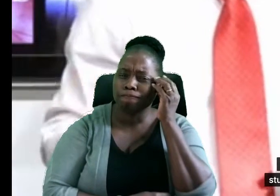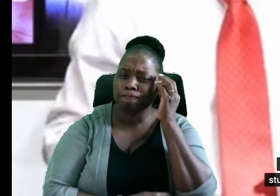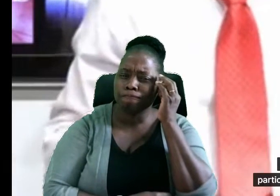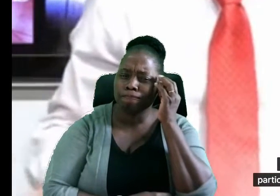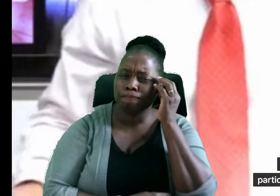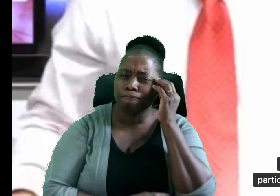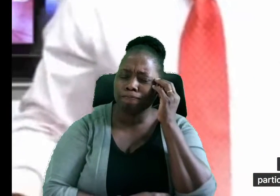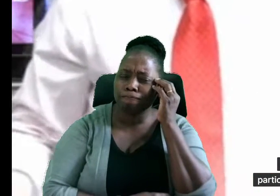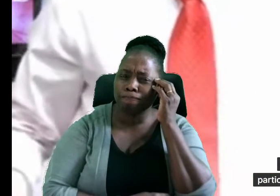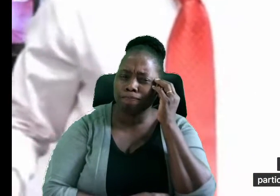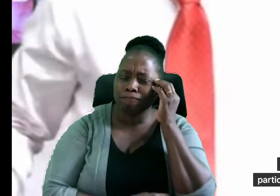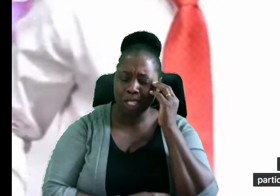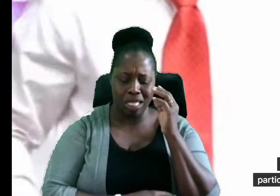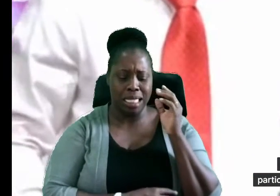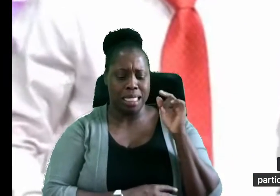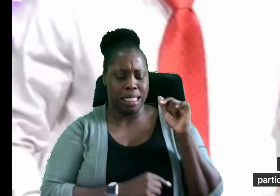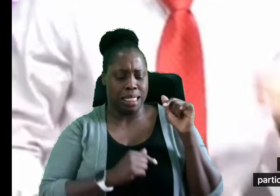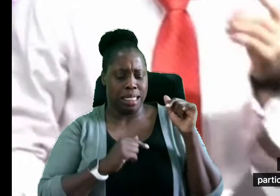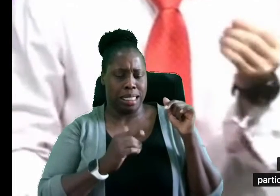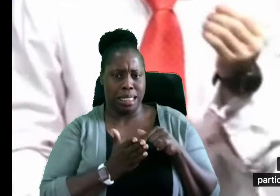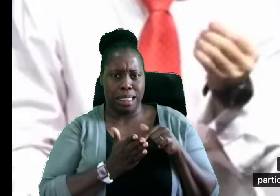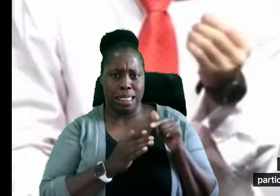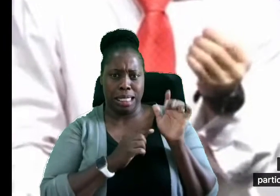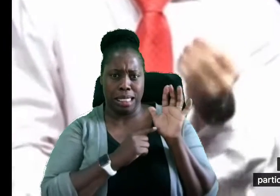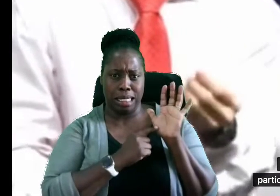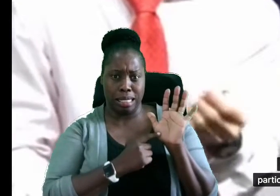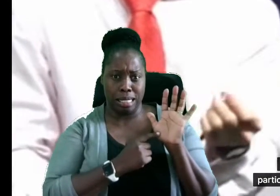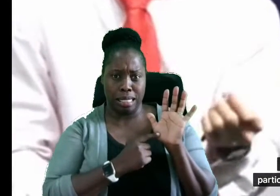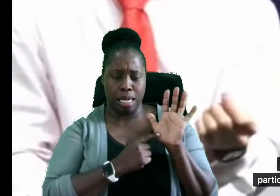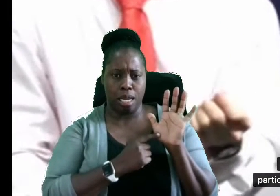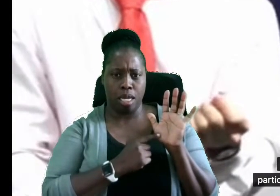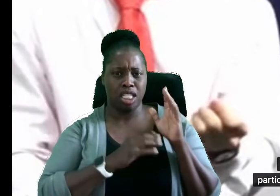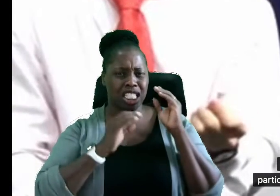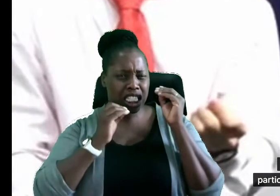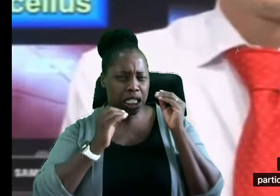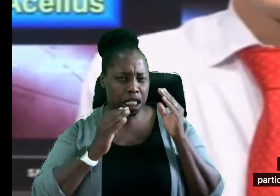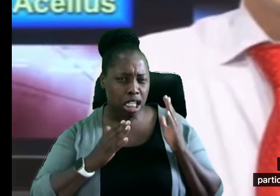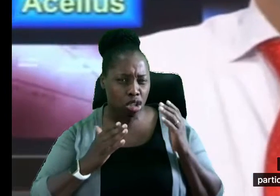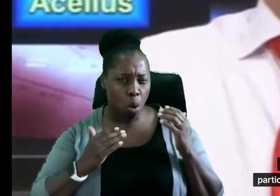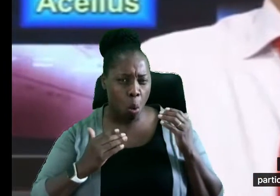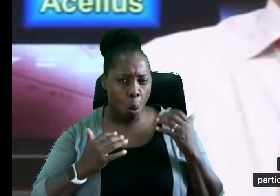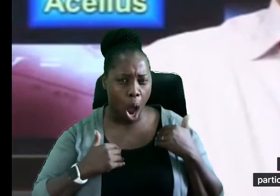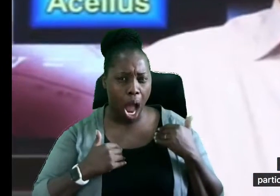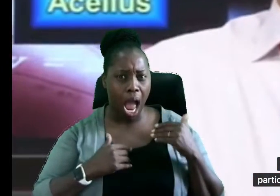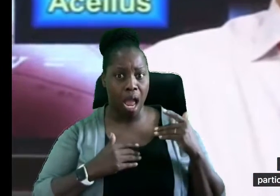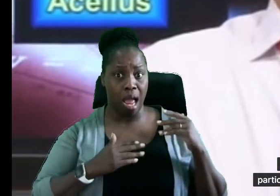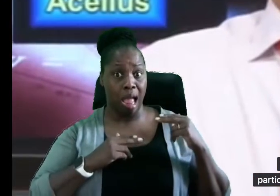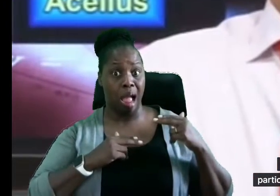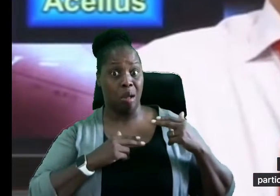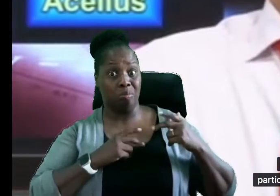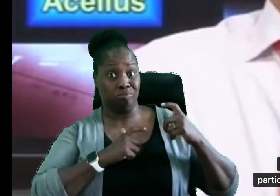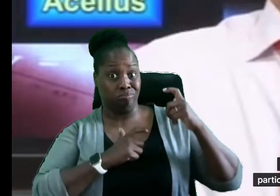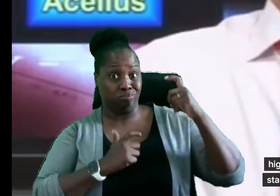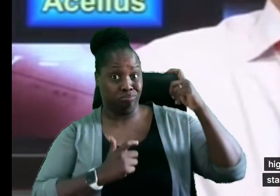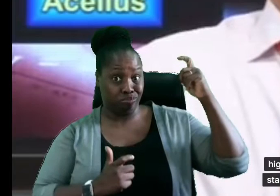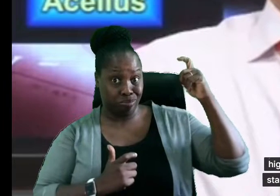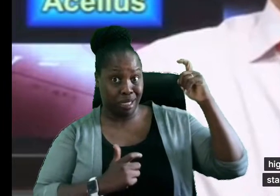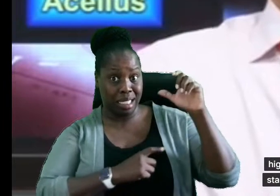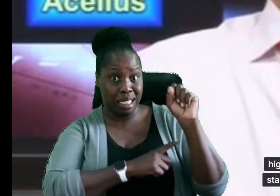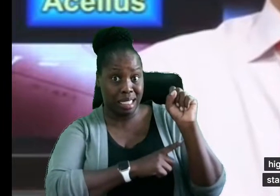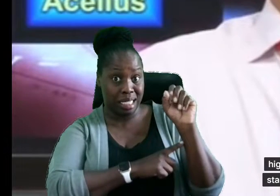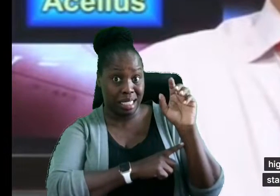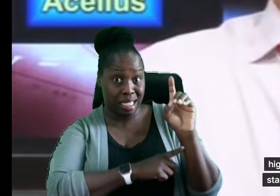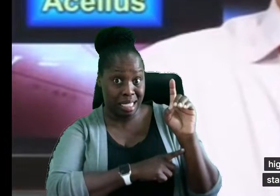Now let's think about this for a second. In this particular example, does a teacher want